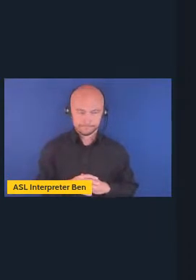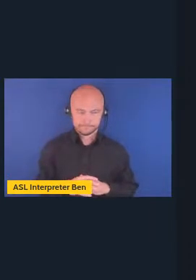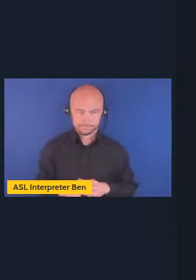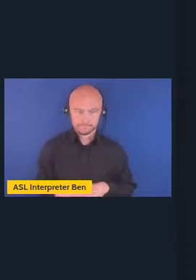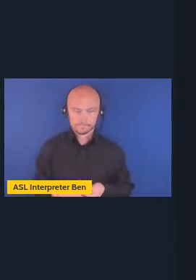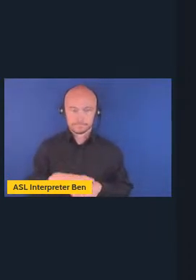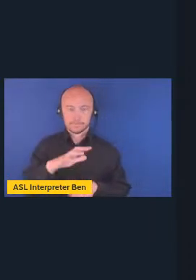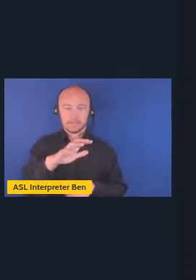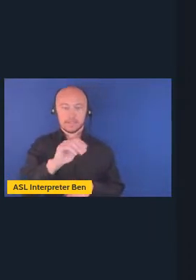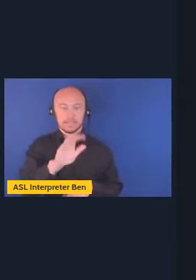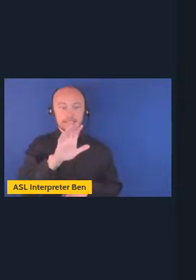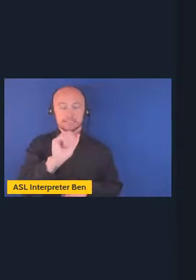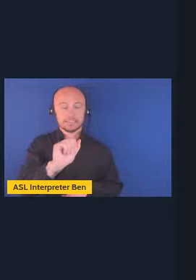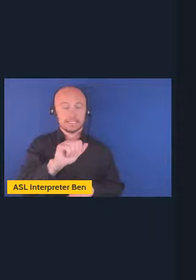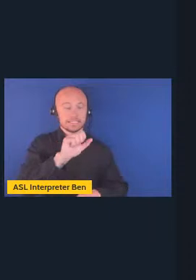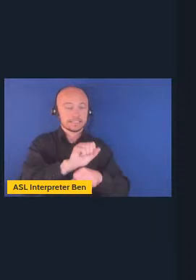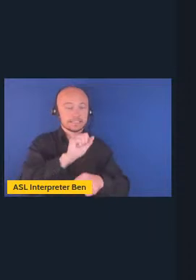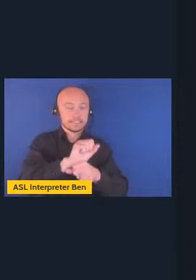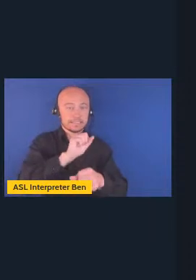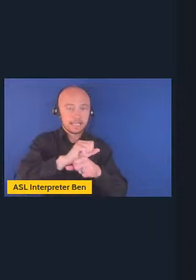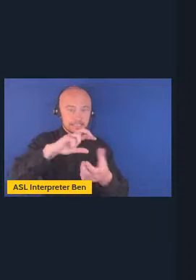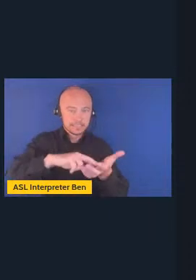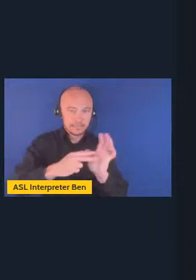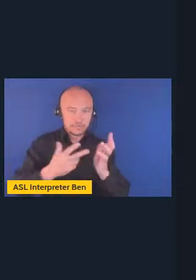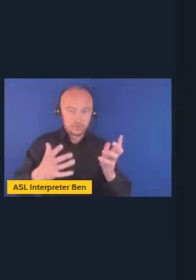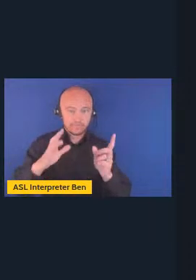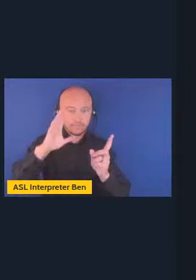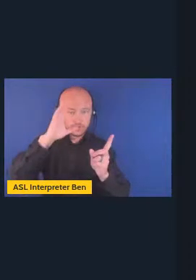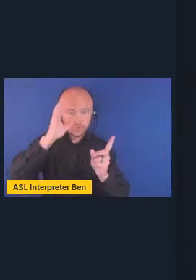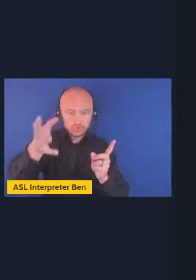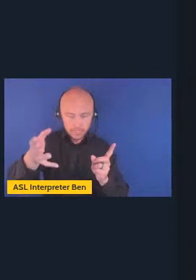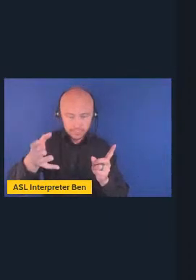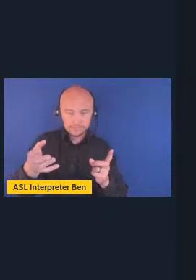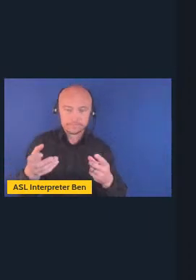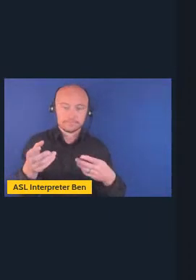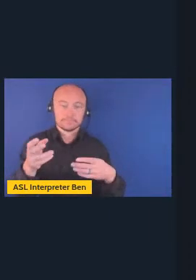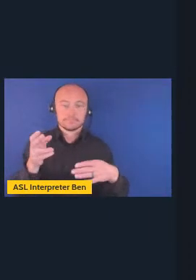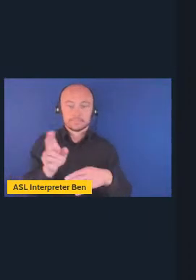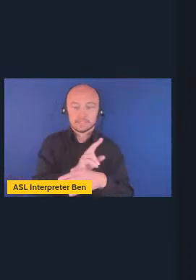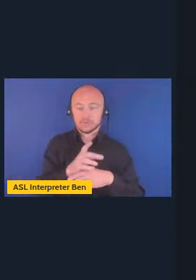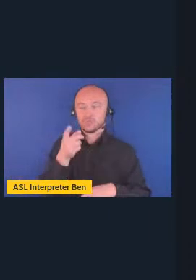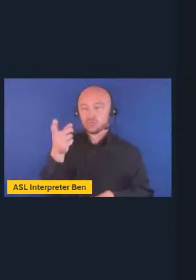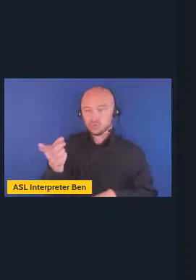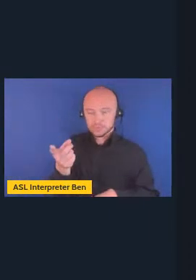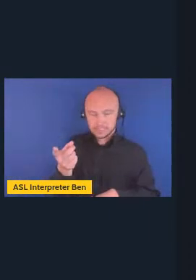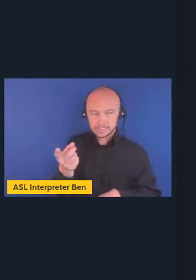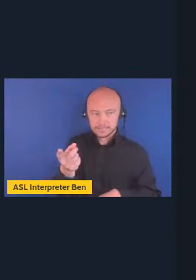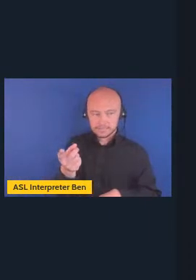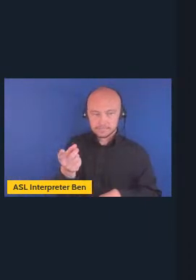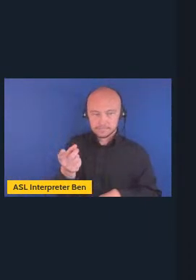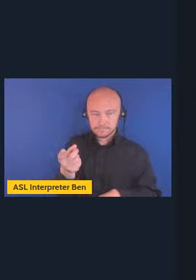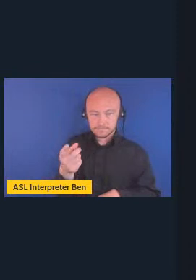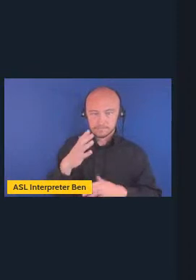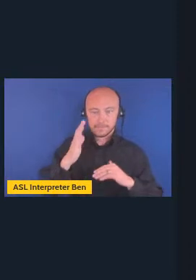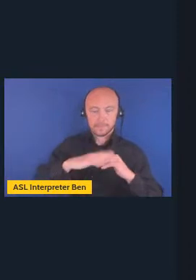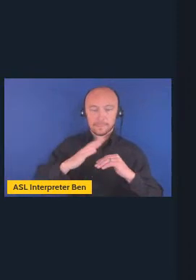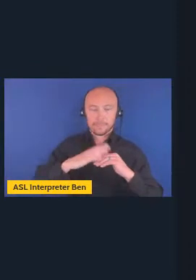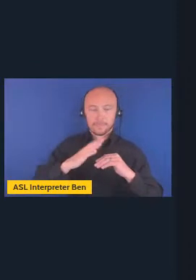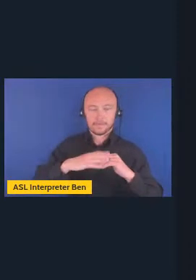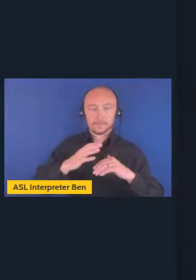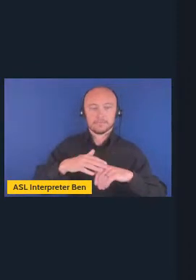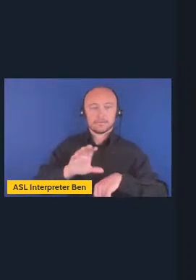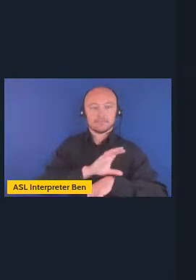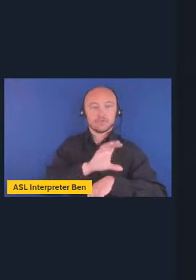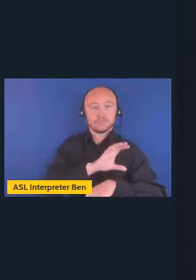ECS task definition got created, and I have used Nginx as a base image with the minimum compute